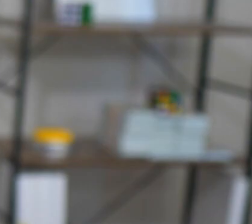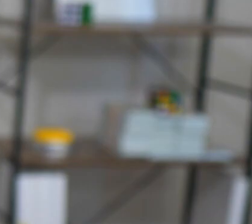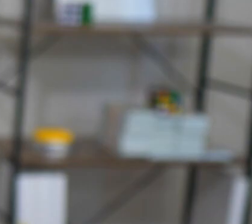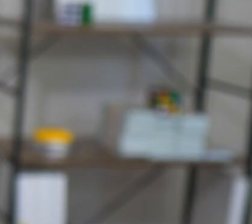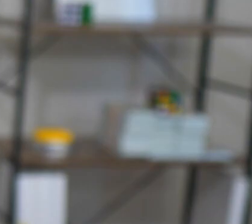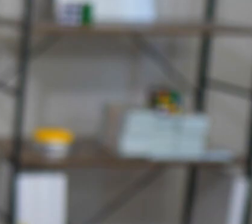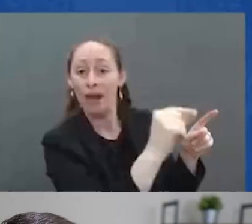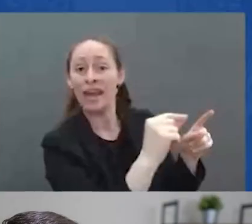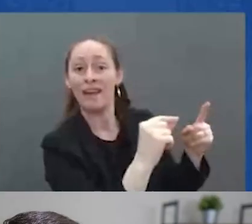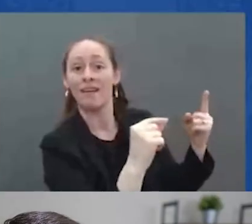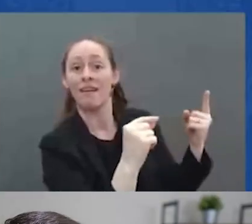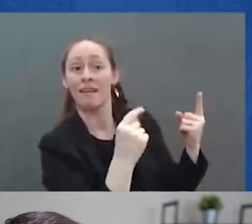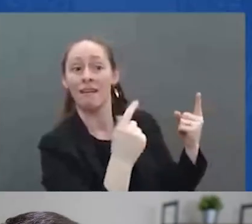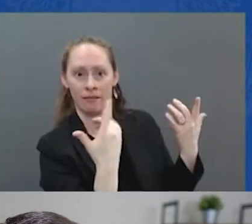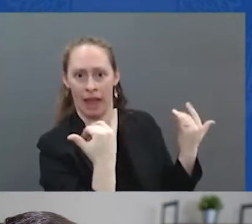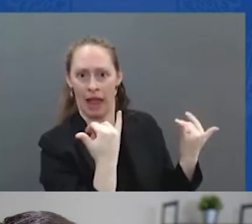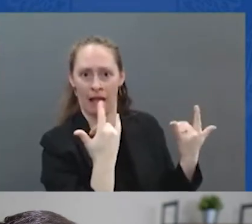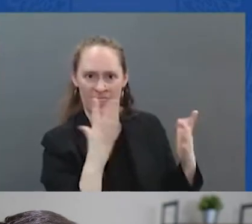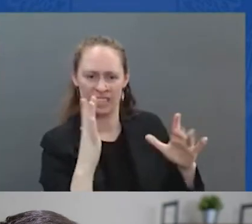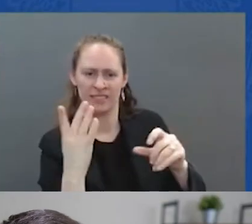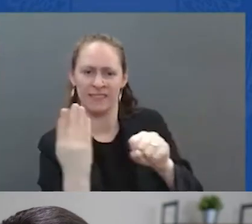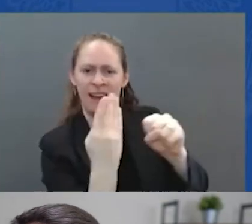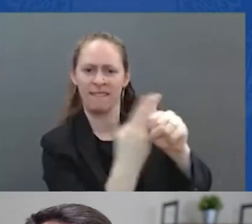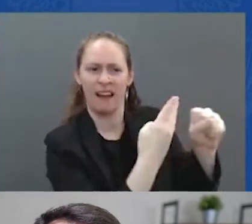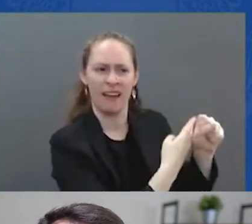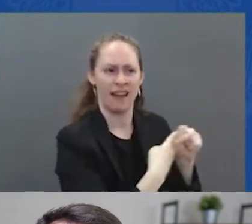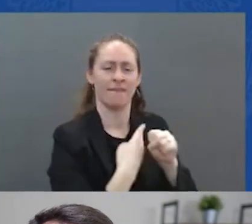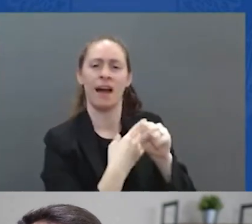and dive right in. How much in monetary terms